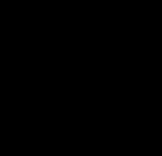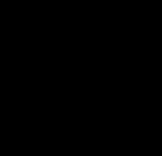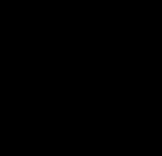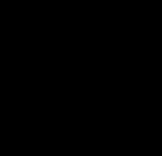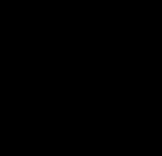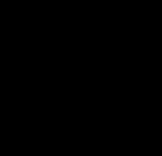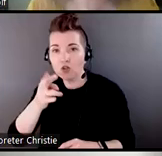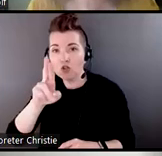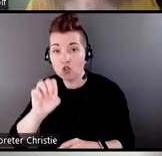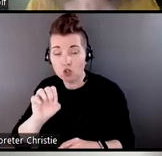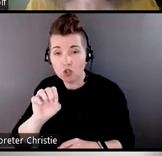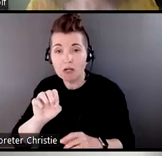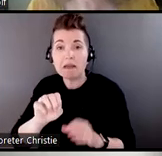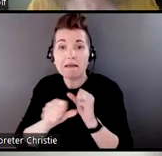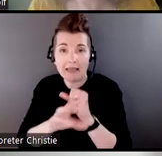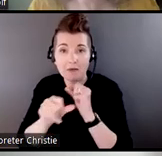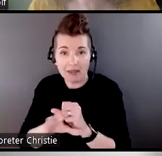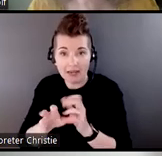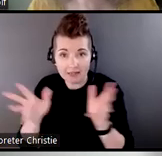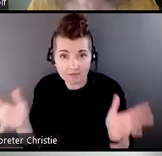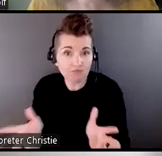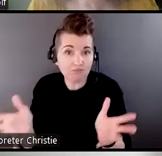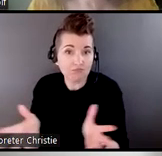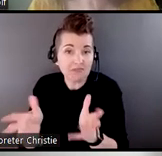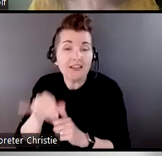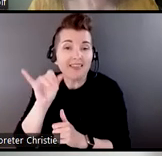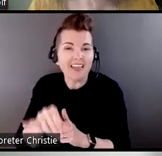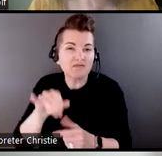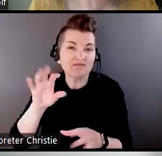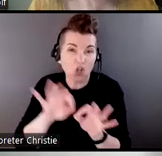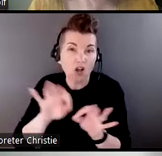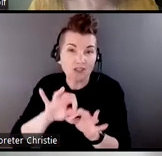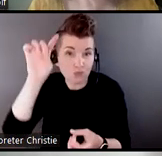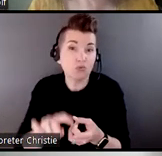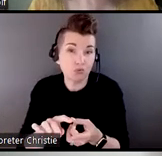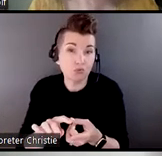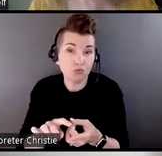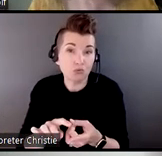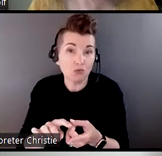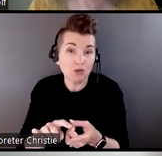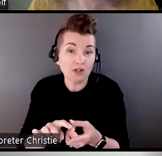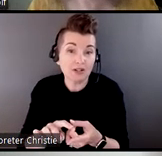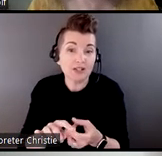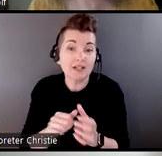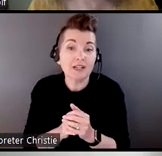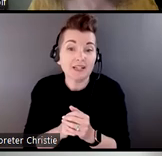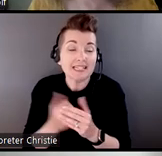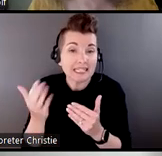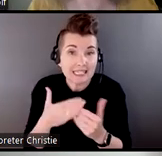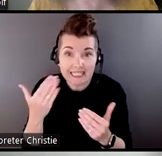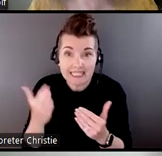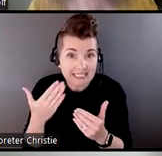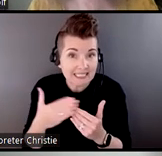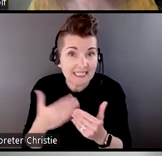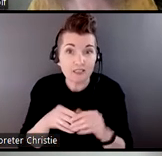marketing strategies. It's low cost. As I say, it's convenient. You can reach everyone